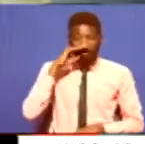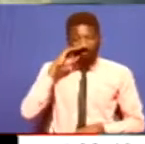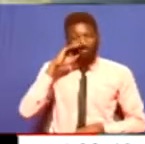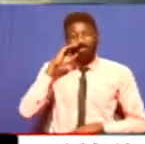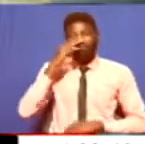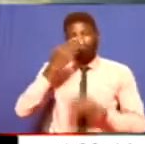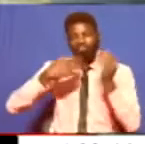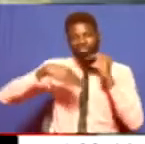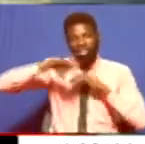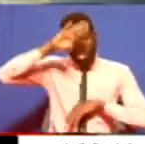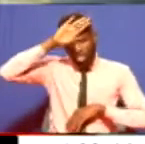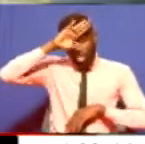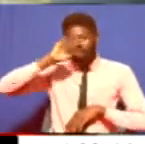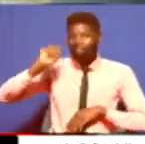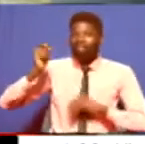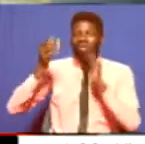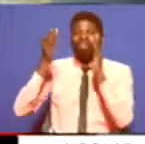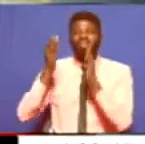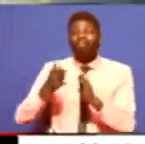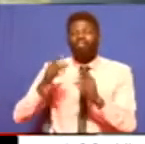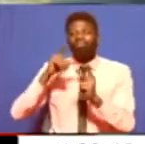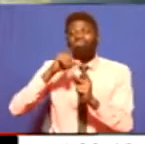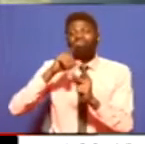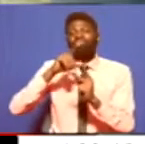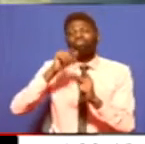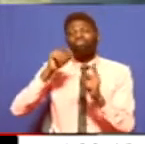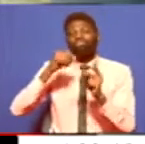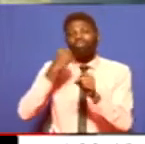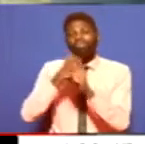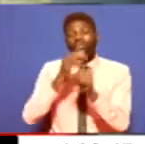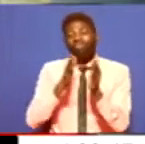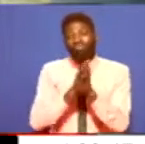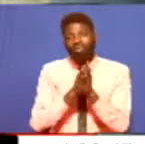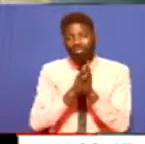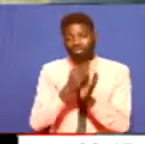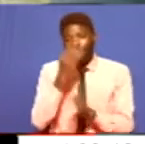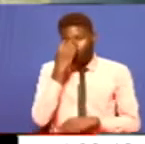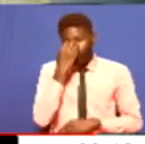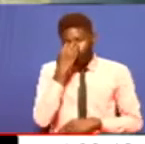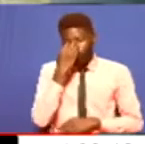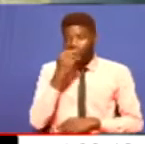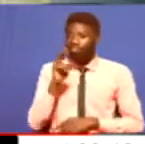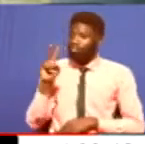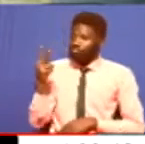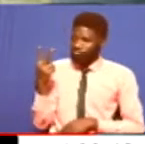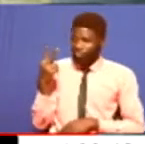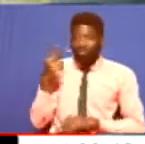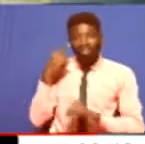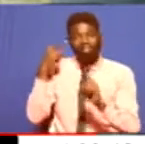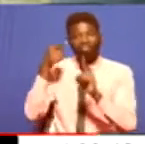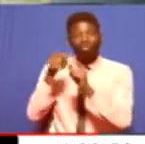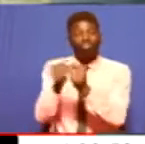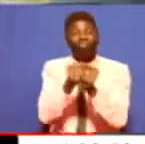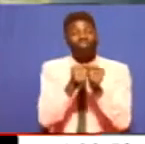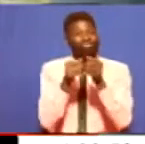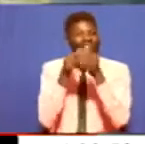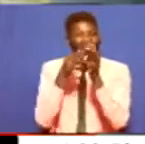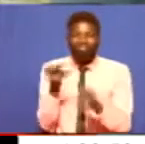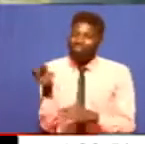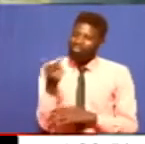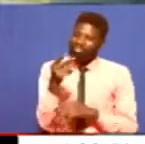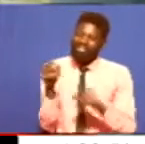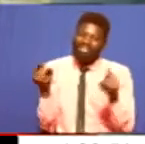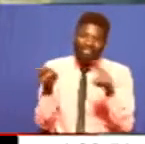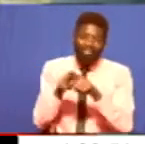it's his own wish. I cannot choose for him. But secondly, the Azimio la Umoja leaders, they are the same. Raila